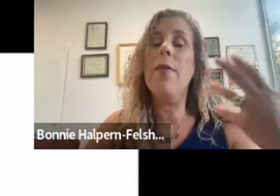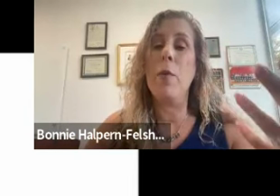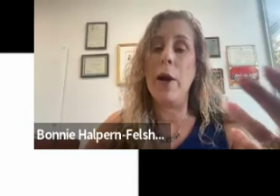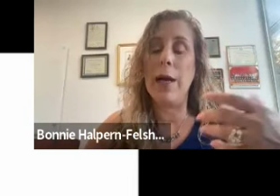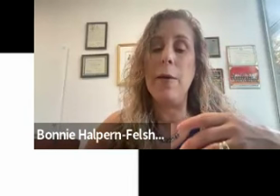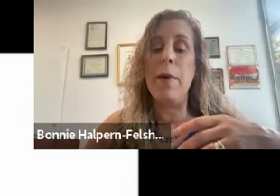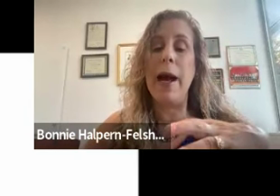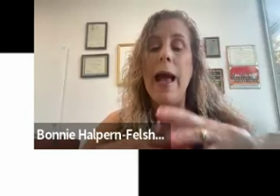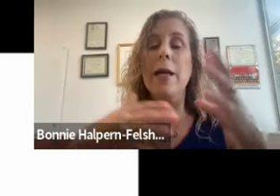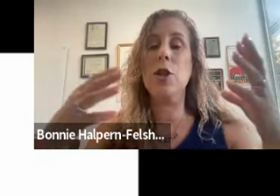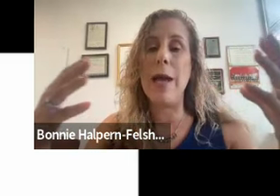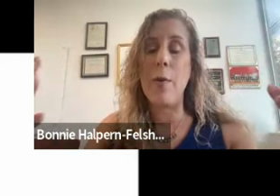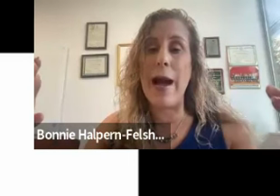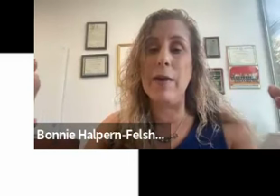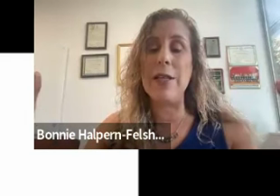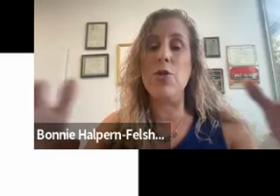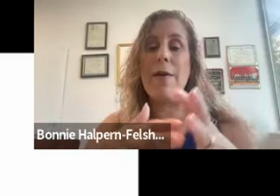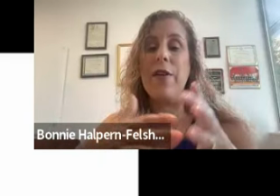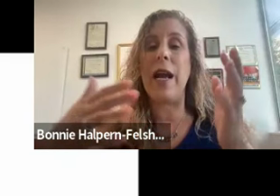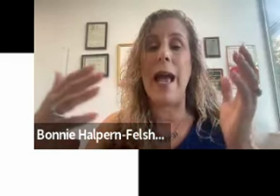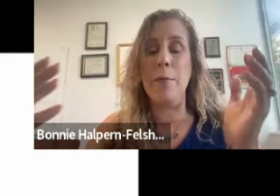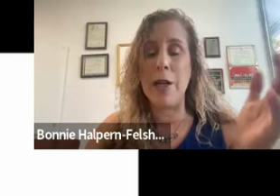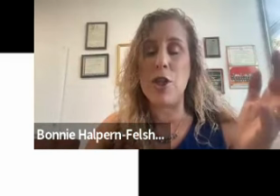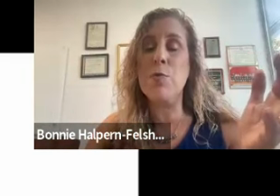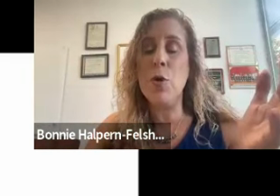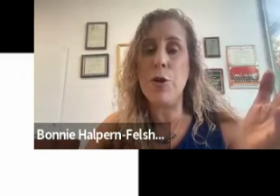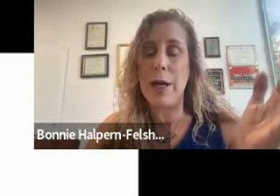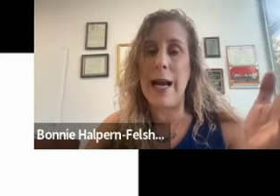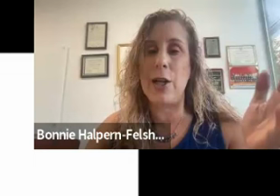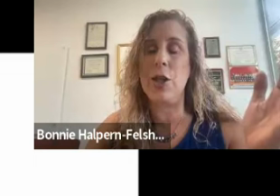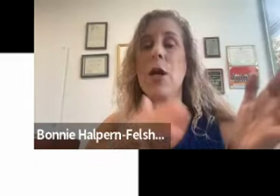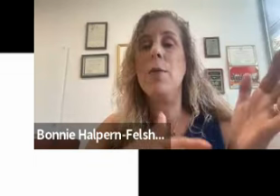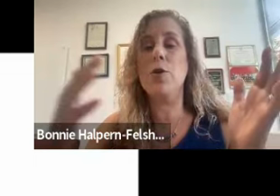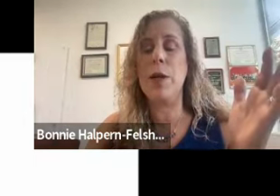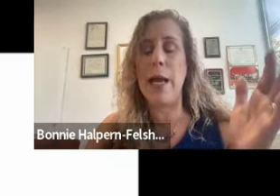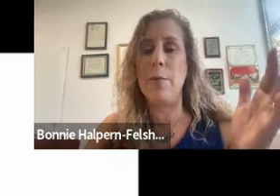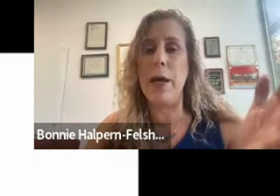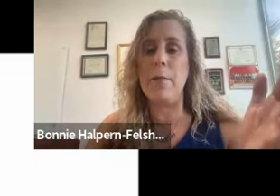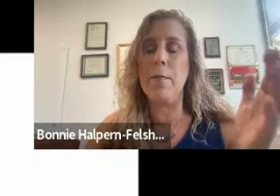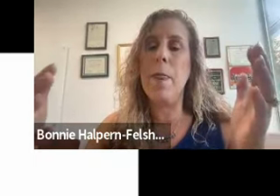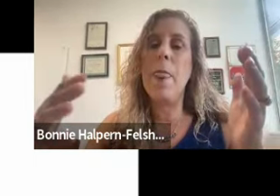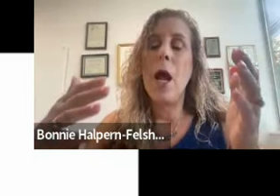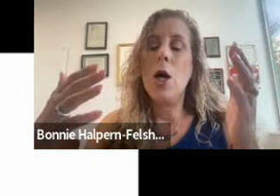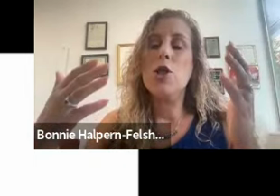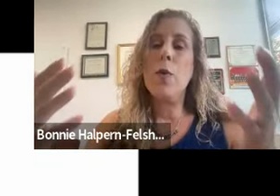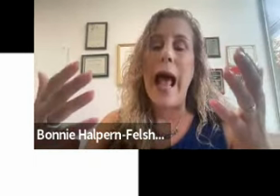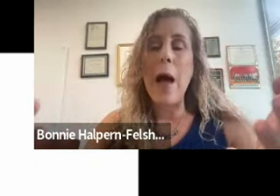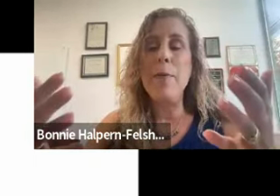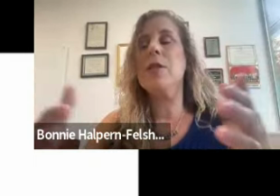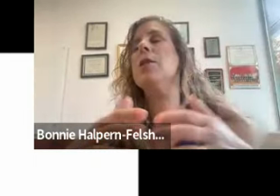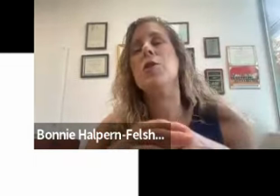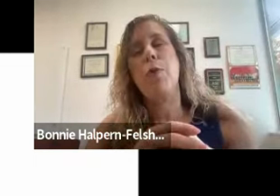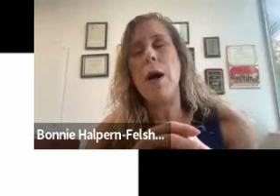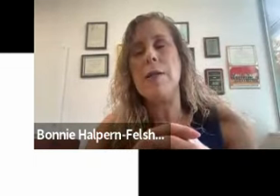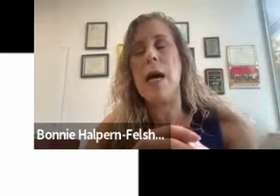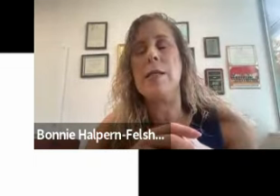brain that we are keeping. And so now we have less traffic and much smoother connections between A to B. So what